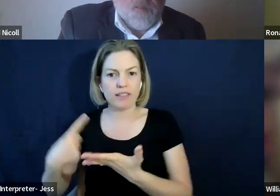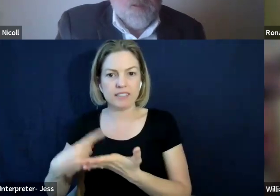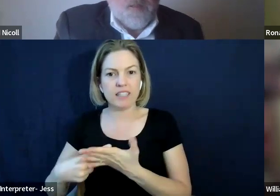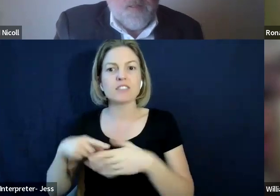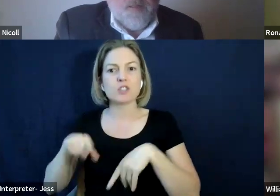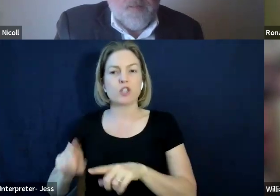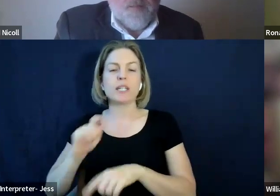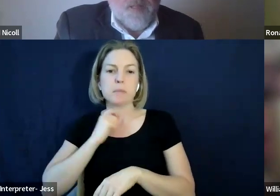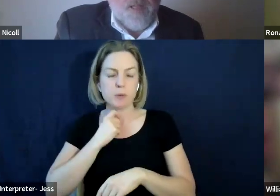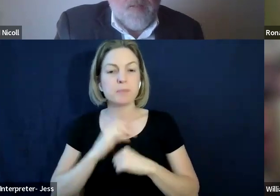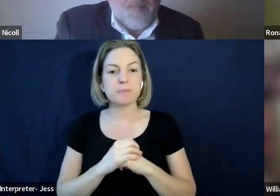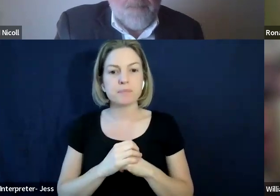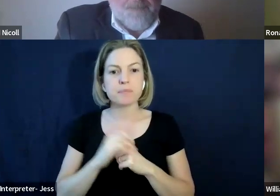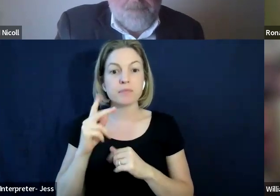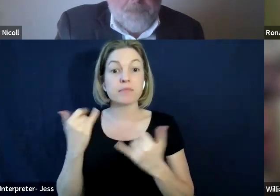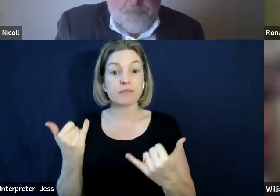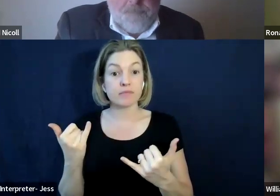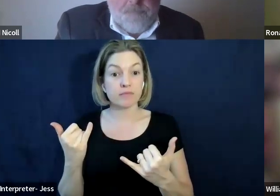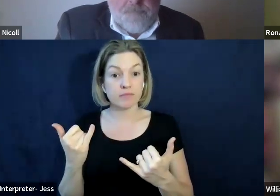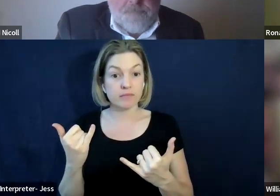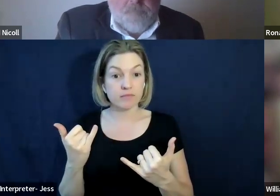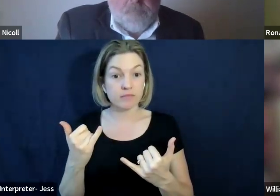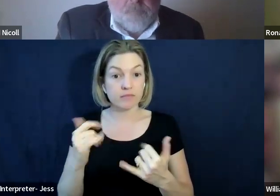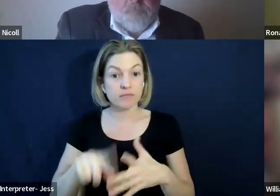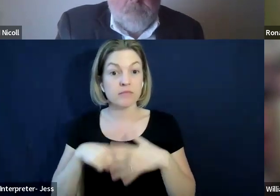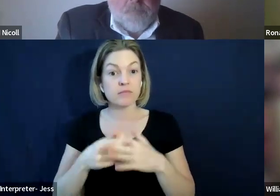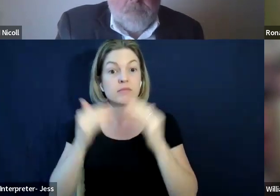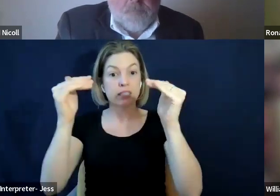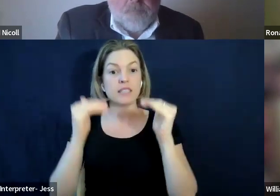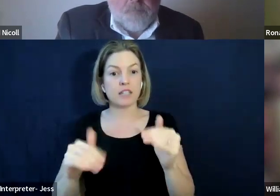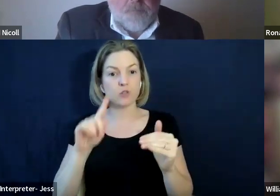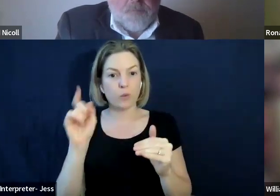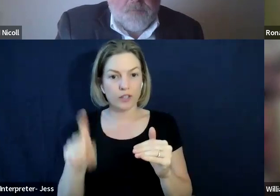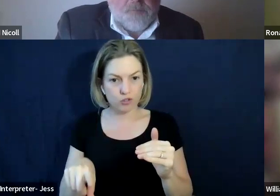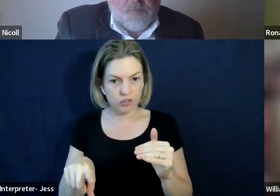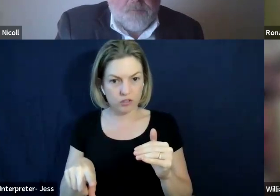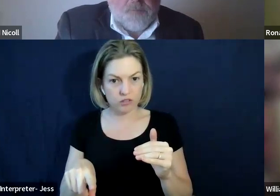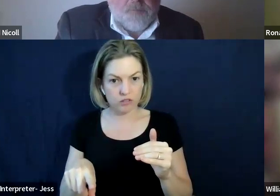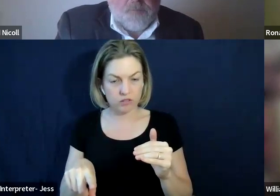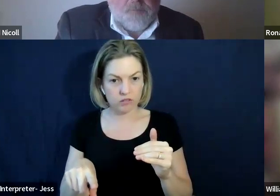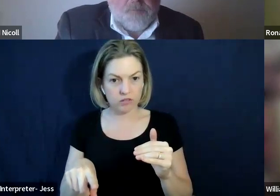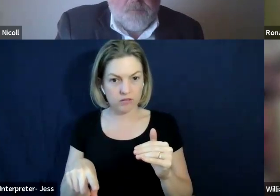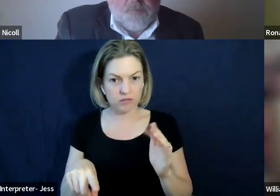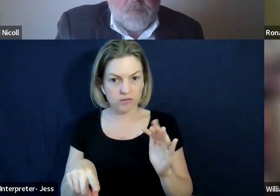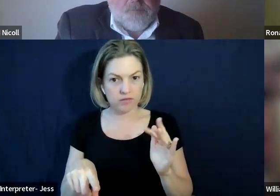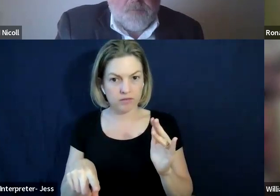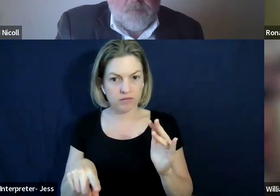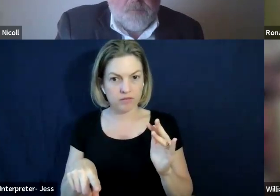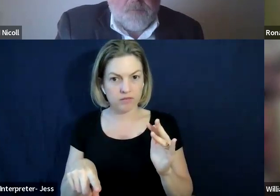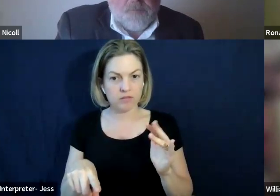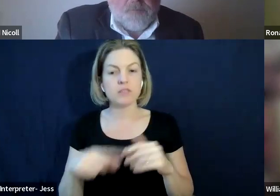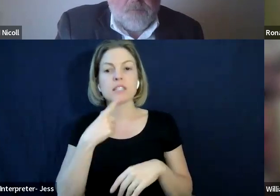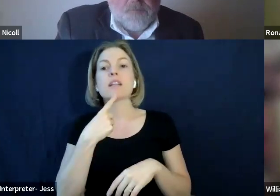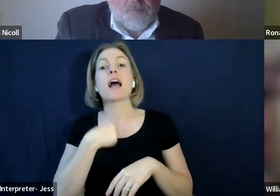unmuted. So we'll now transition on to the next question, which is, I've seen some